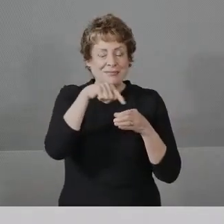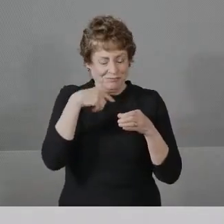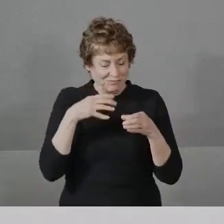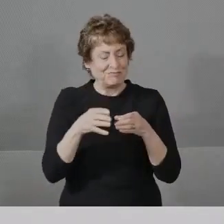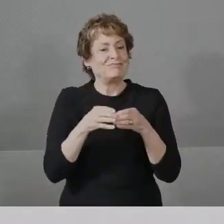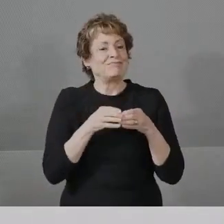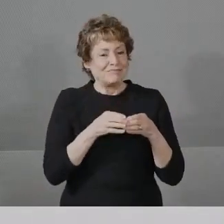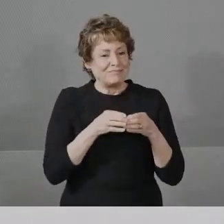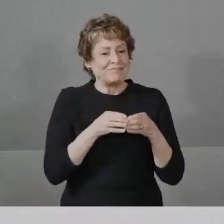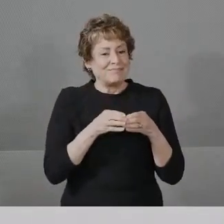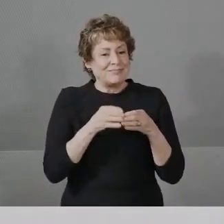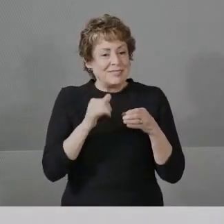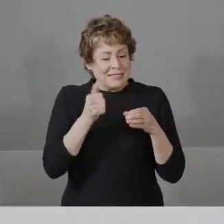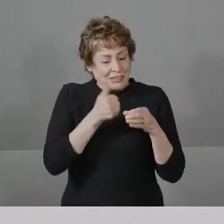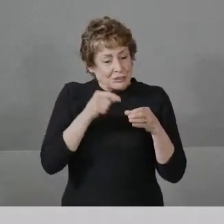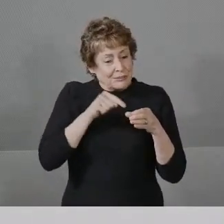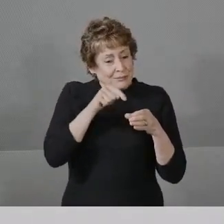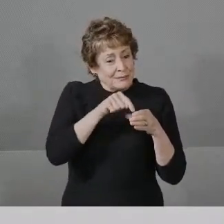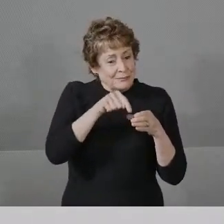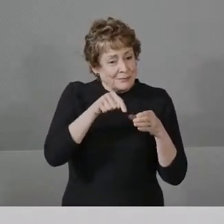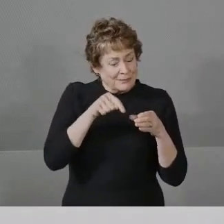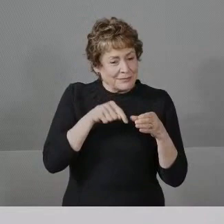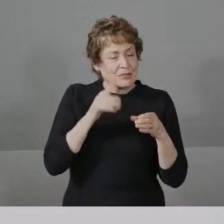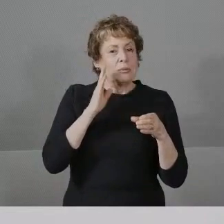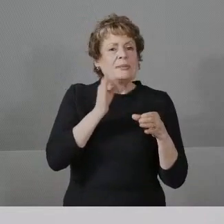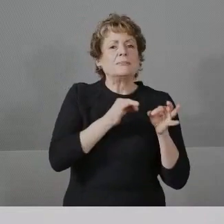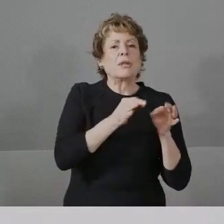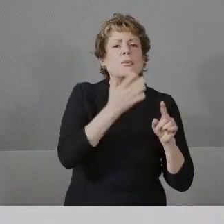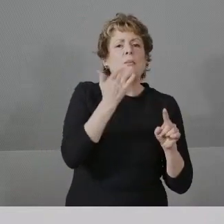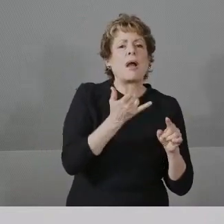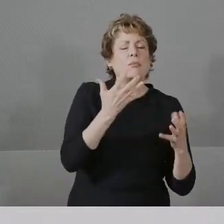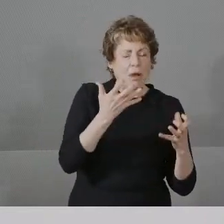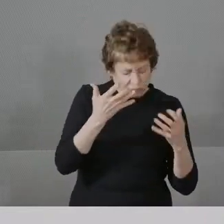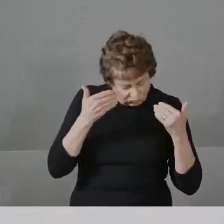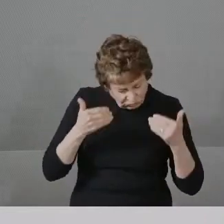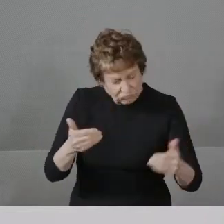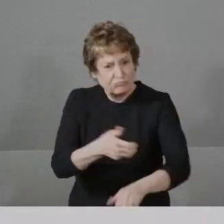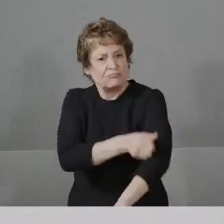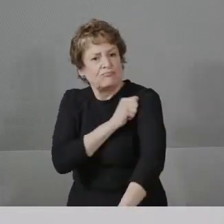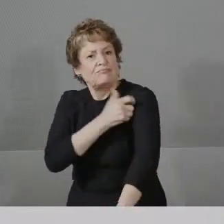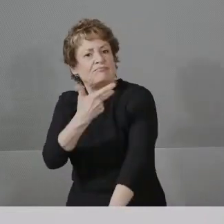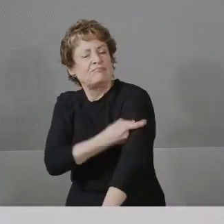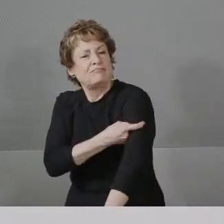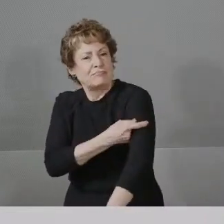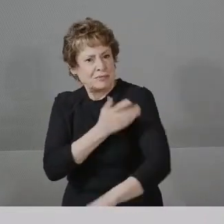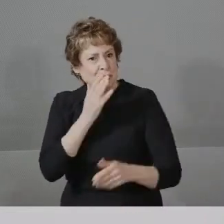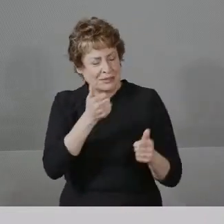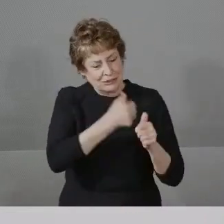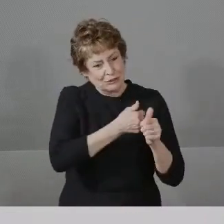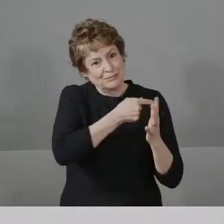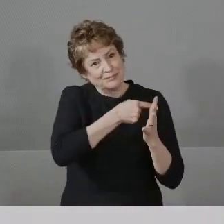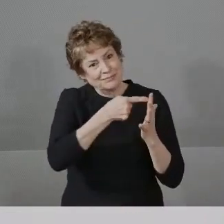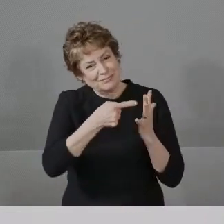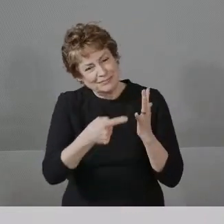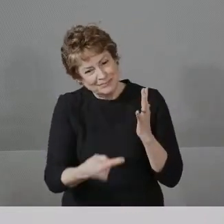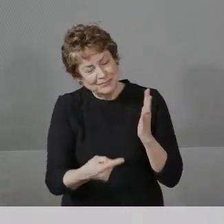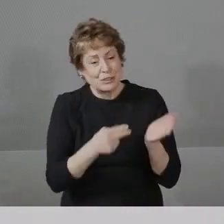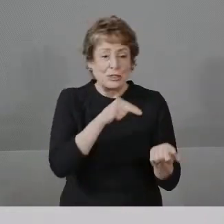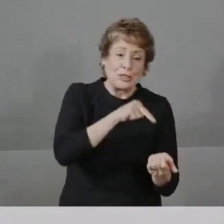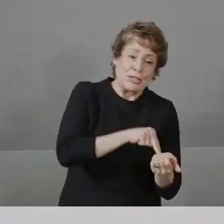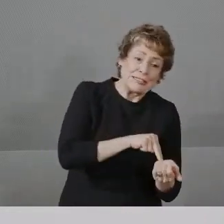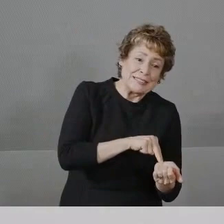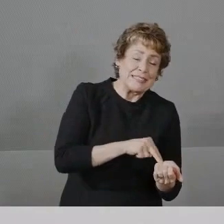their sleeve. They are nurses, doctors, paramedics. They represent the many